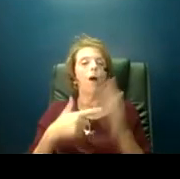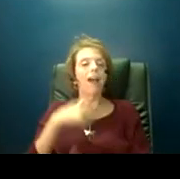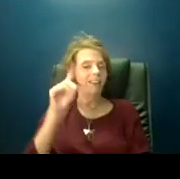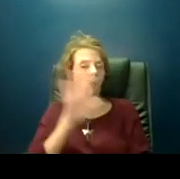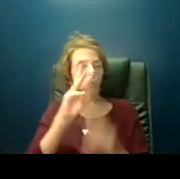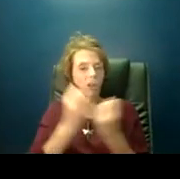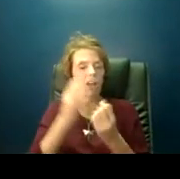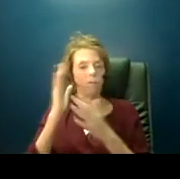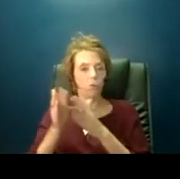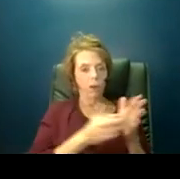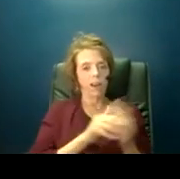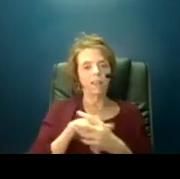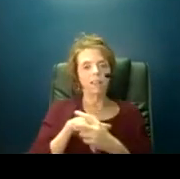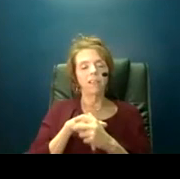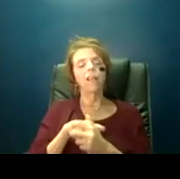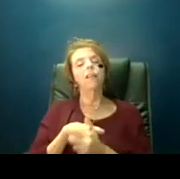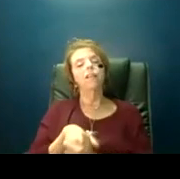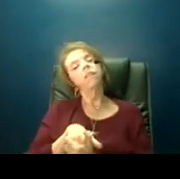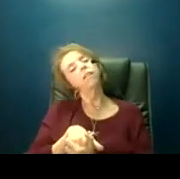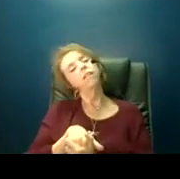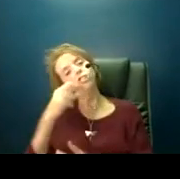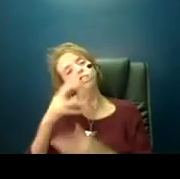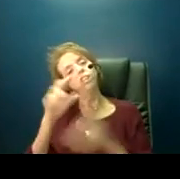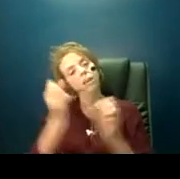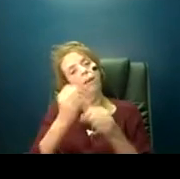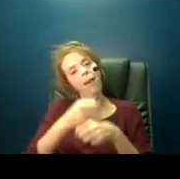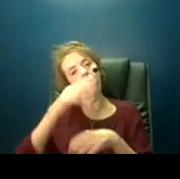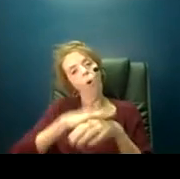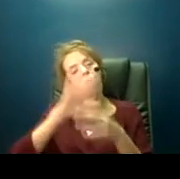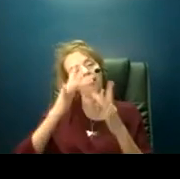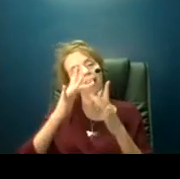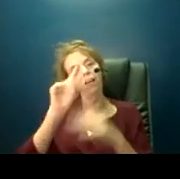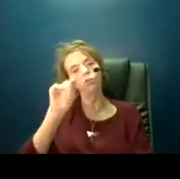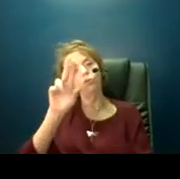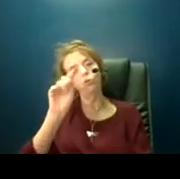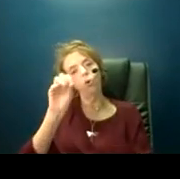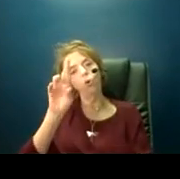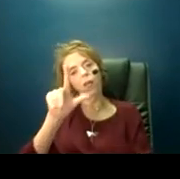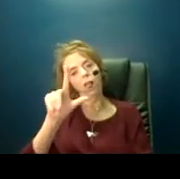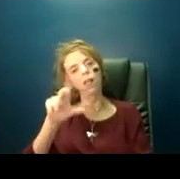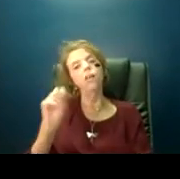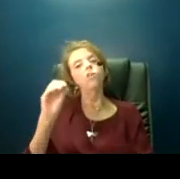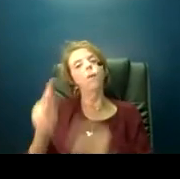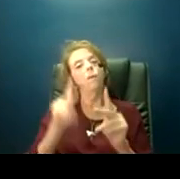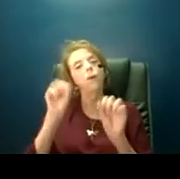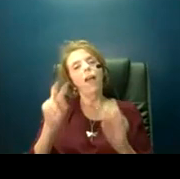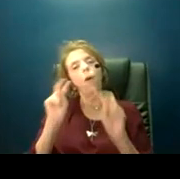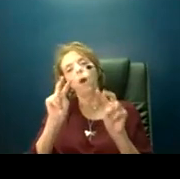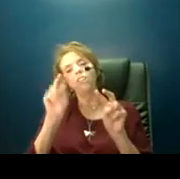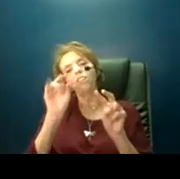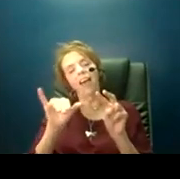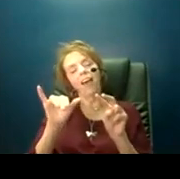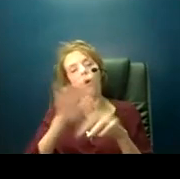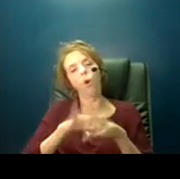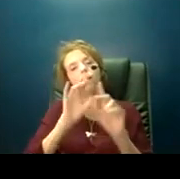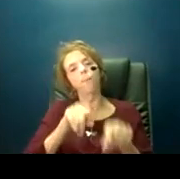was organized is she created an online tutorial so folks can watch that on demand